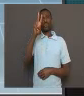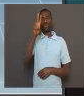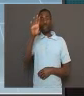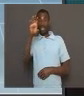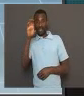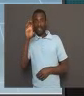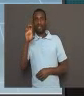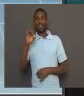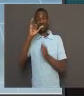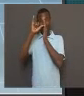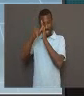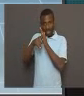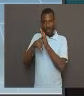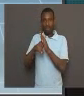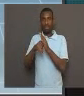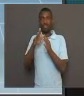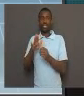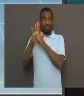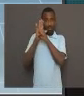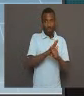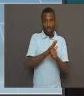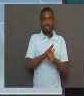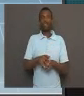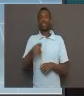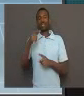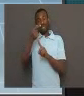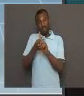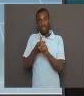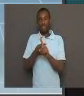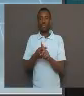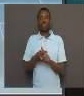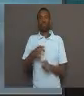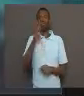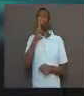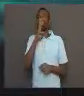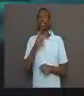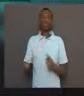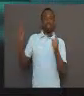to push the temperature of the water to the boiling point.